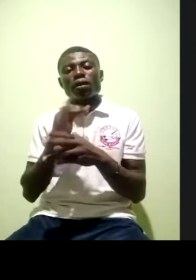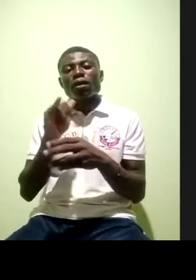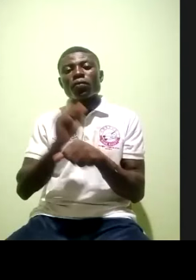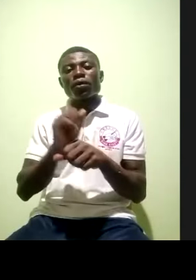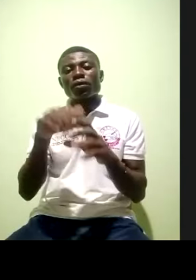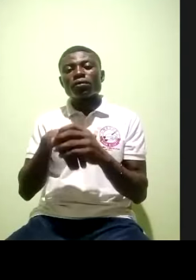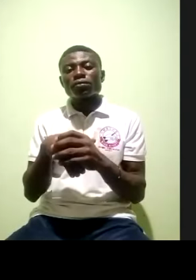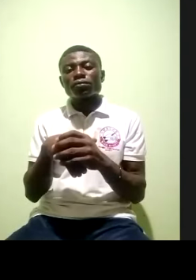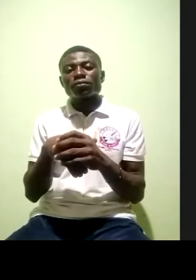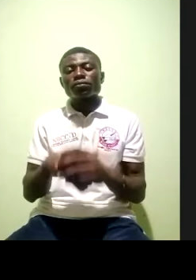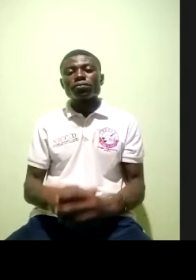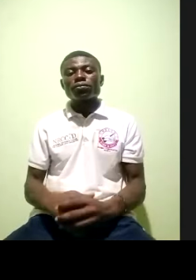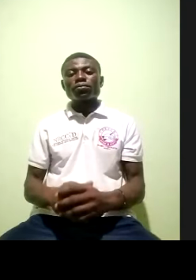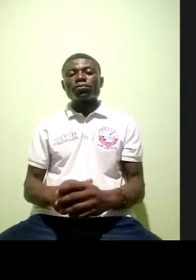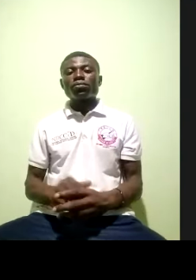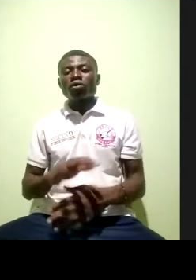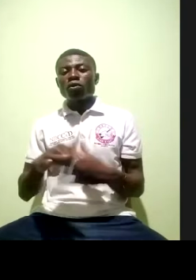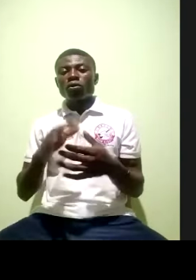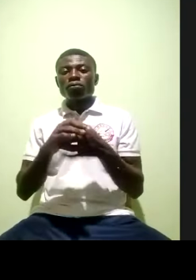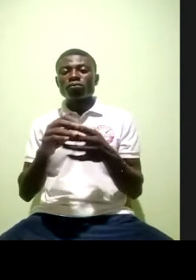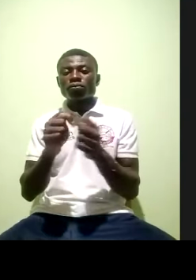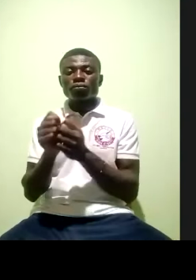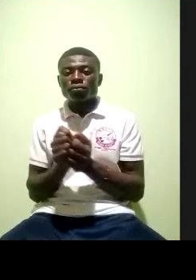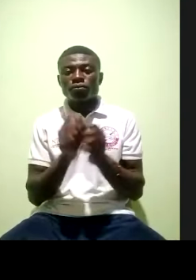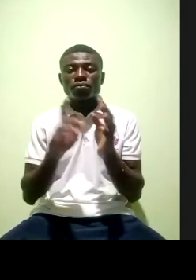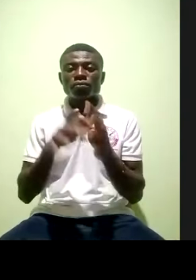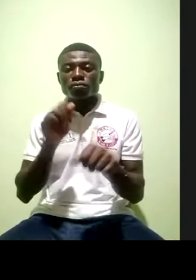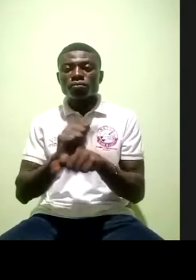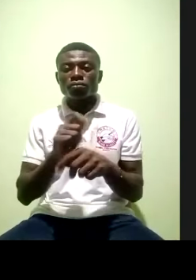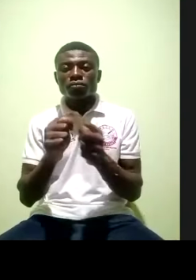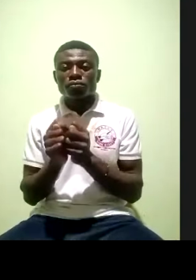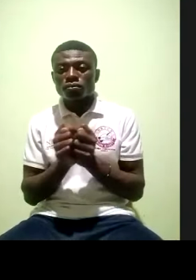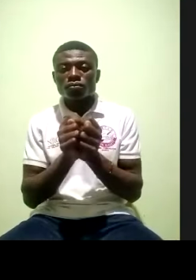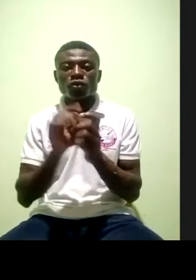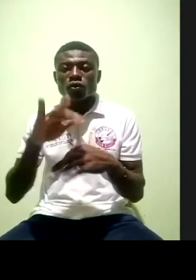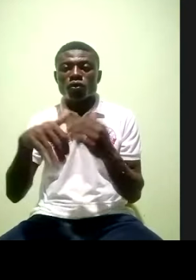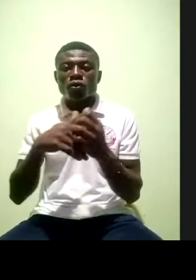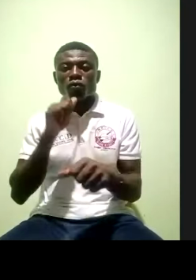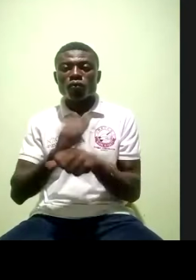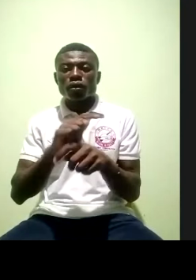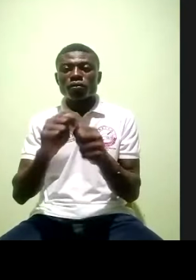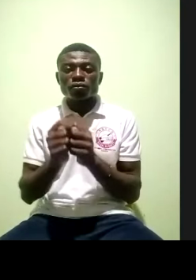total, put together. So add, put together, total,